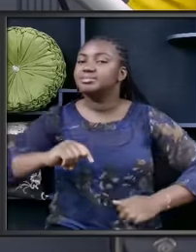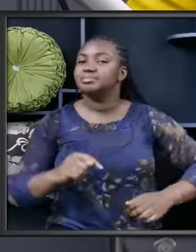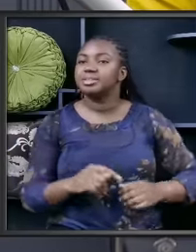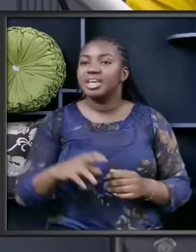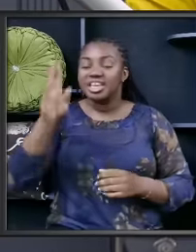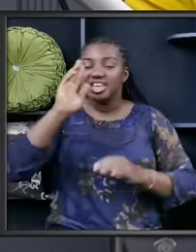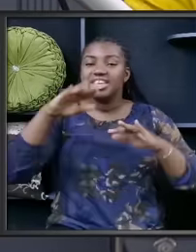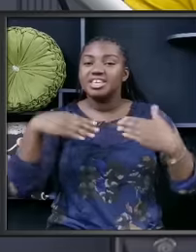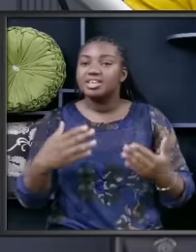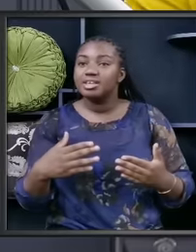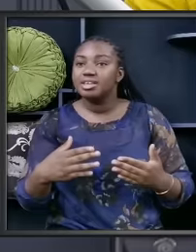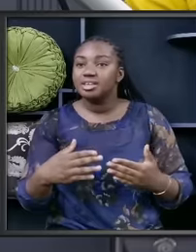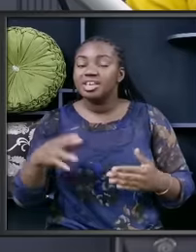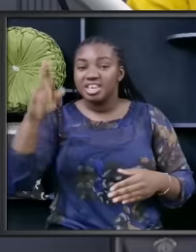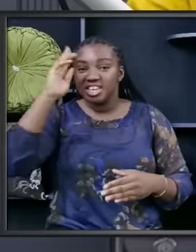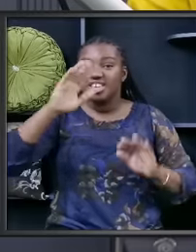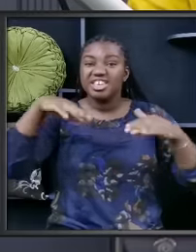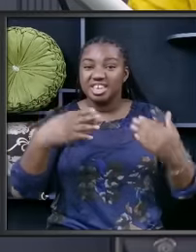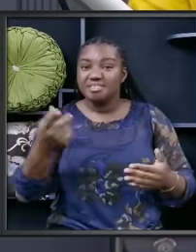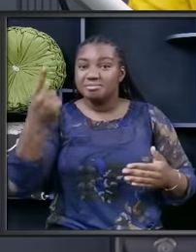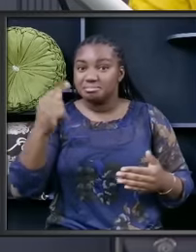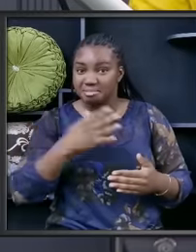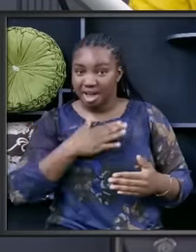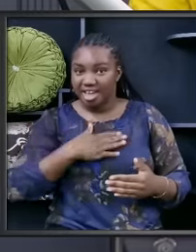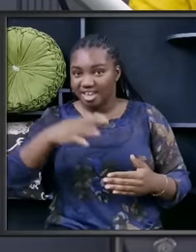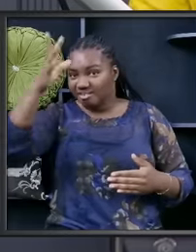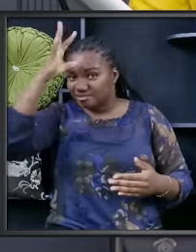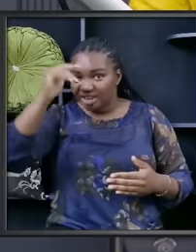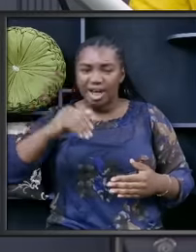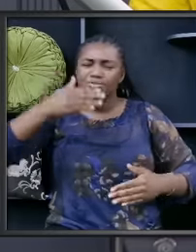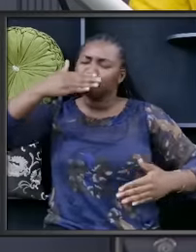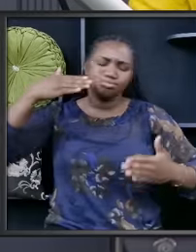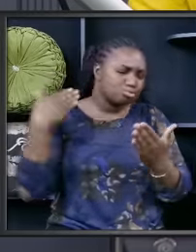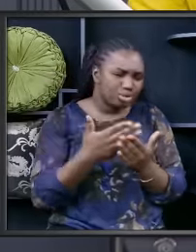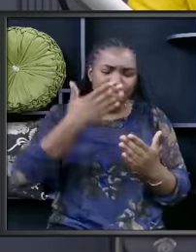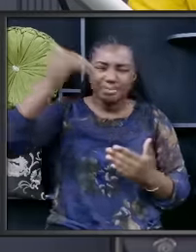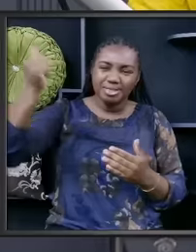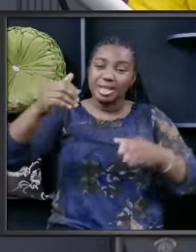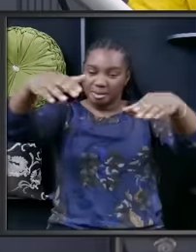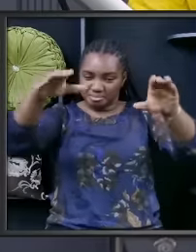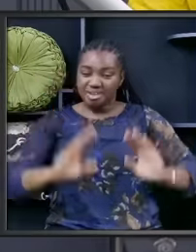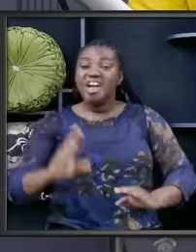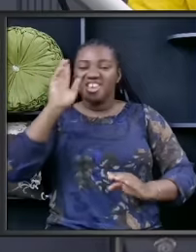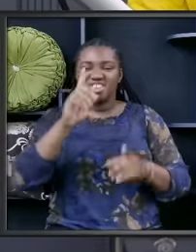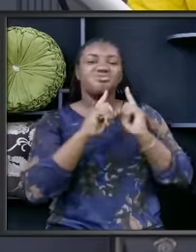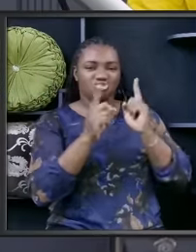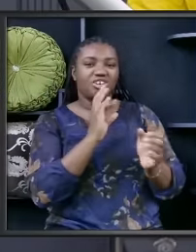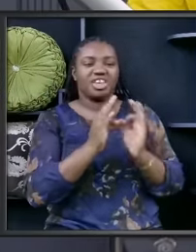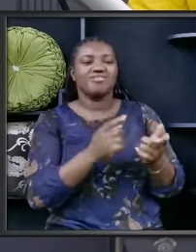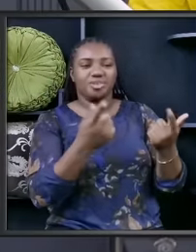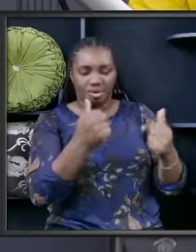he gave my father befitting burial because he go tell you that one. Say, he give my father befitting burial. He go talk him when he call him.